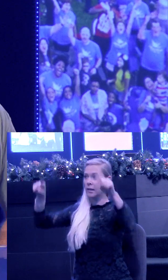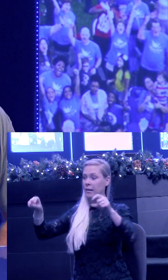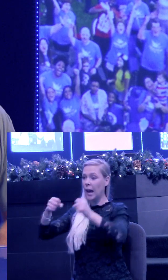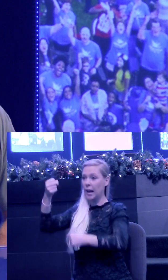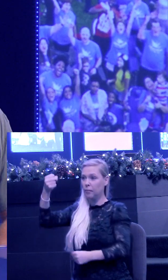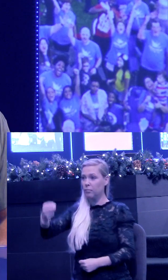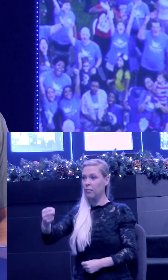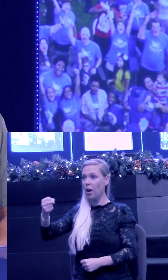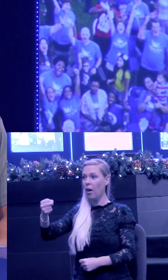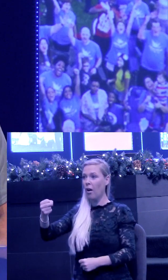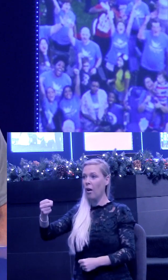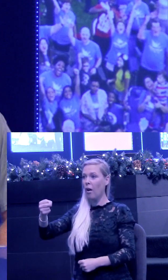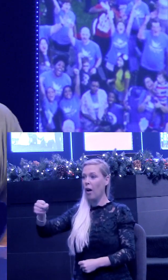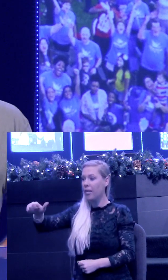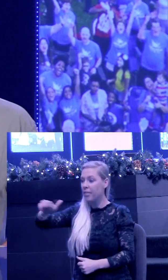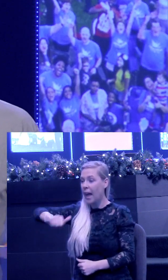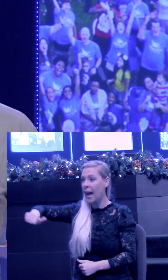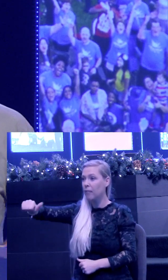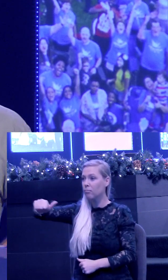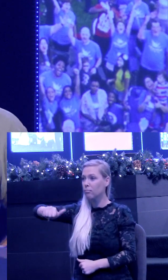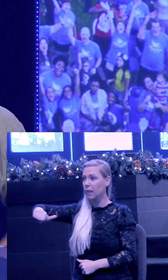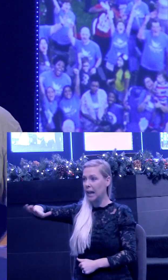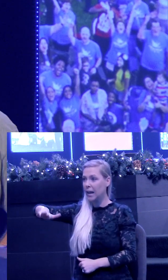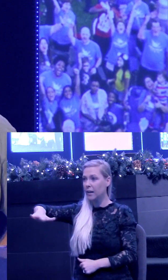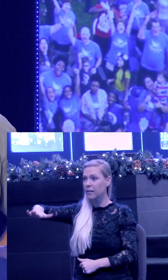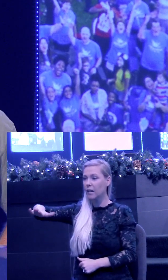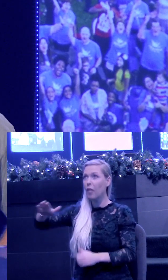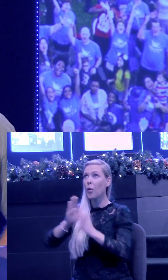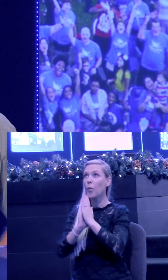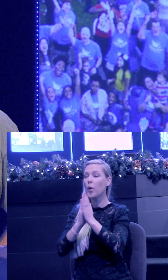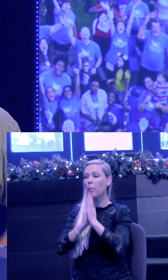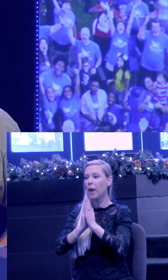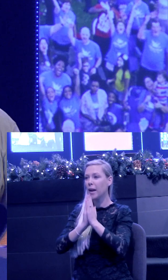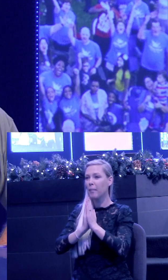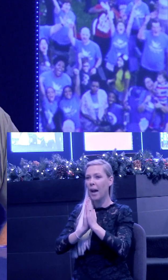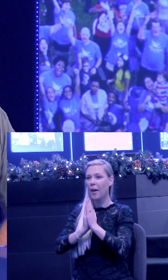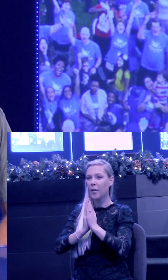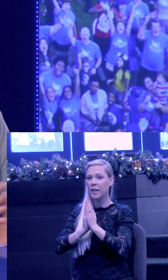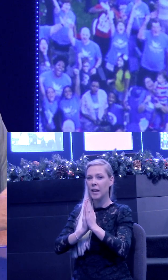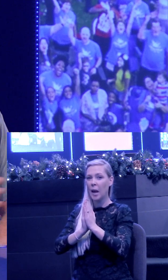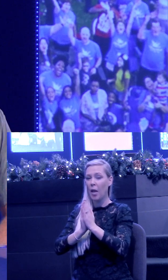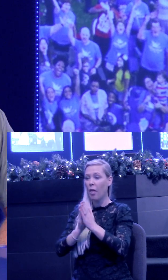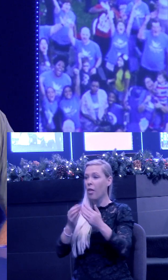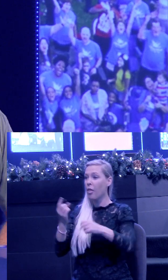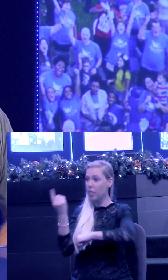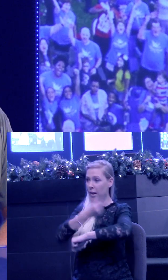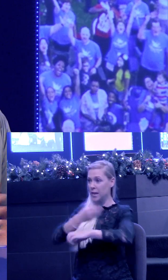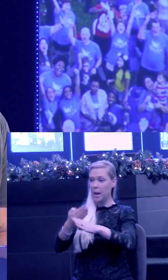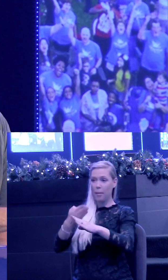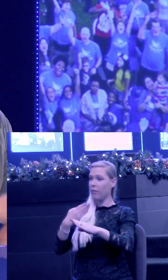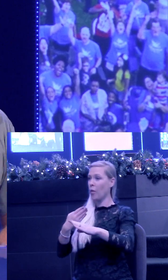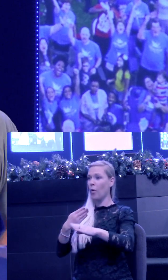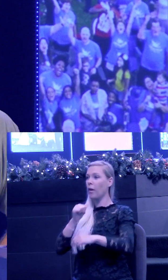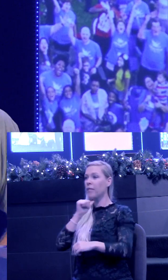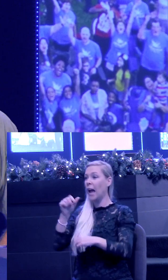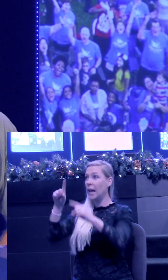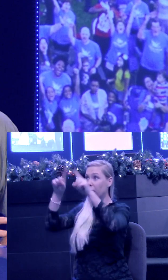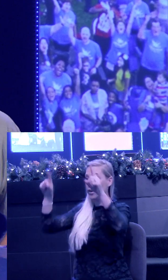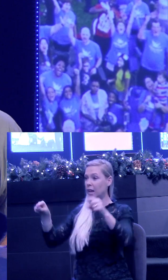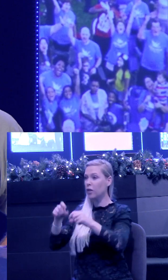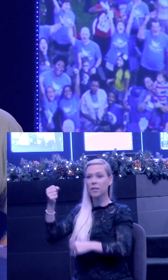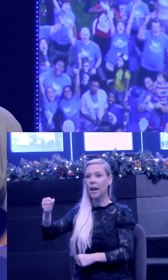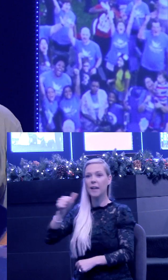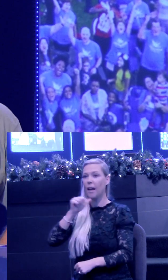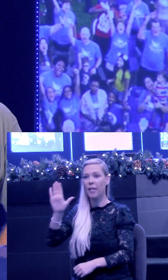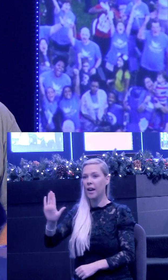we had prayed about the night before that wasn't there the day before, because I passed that piece of property every single day, back